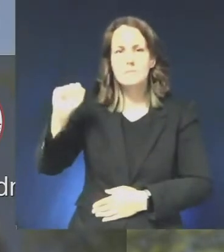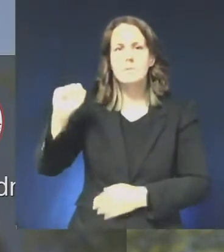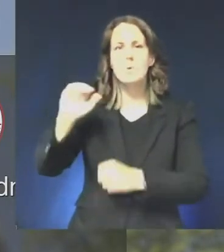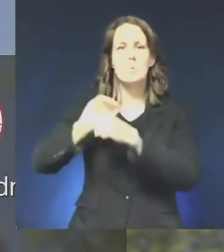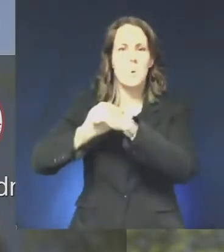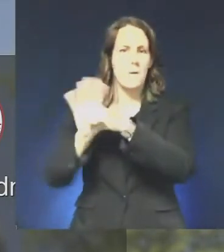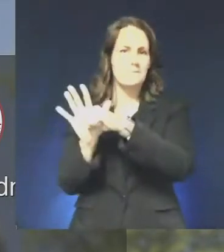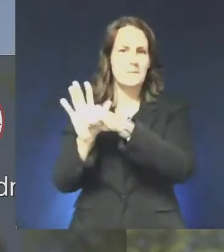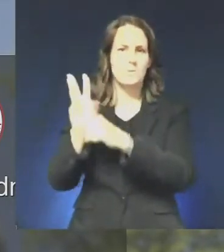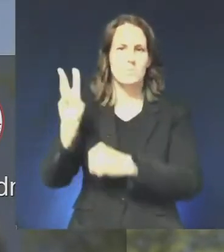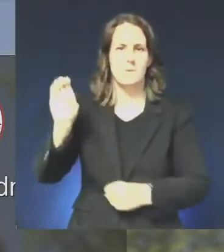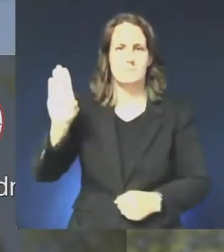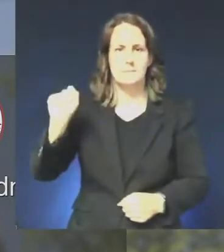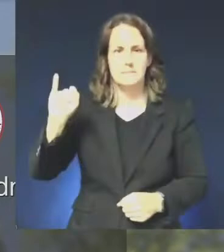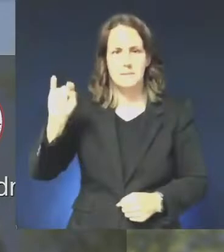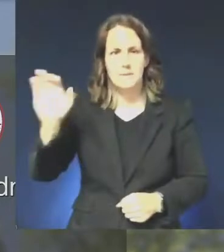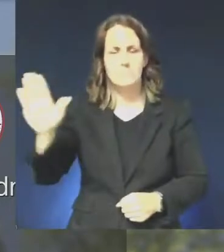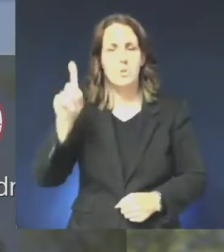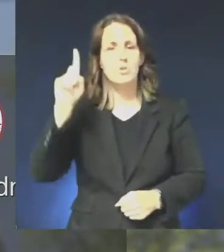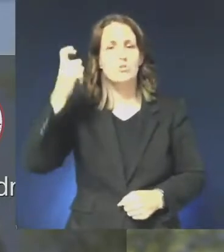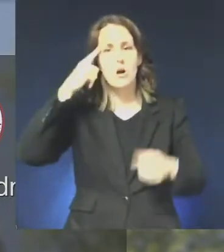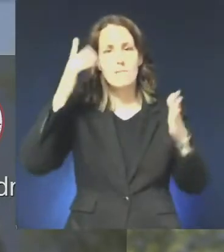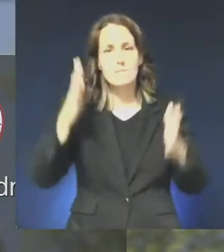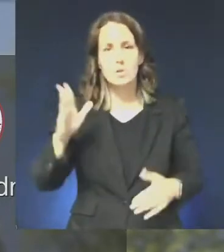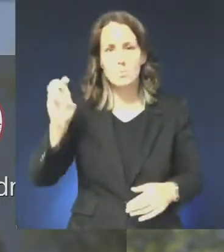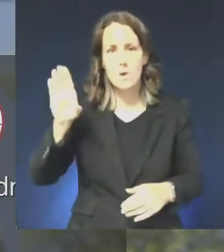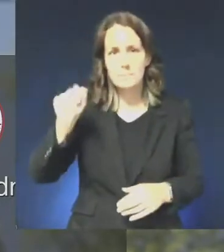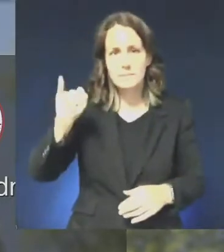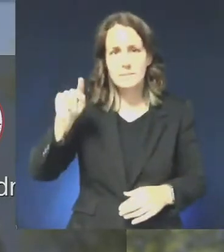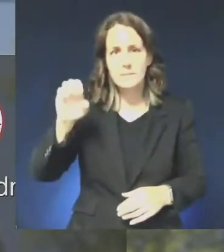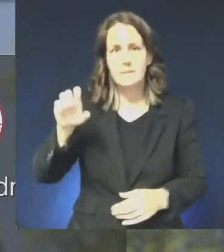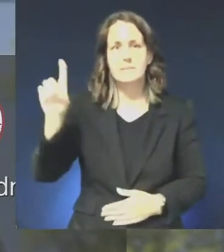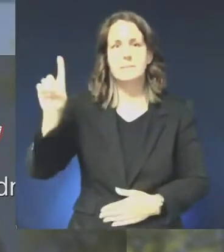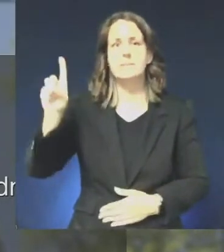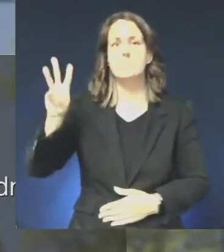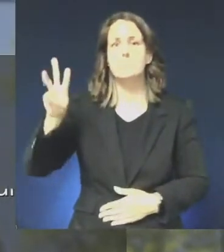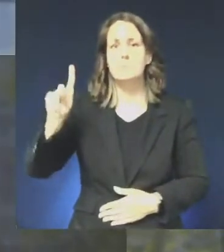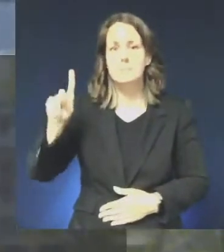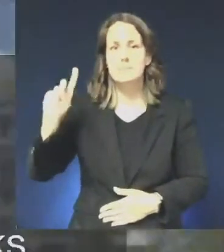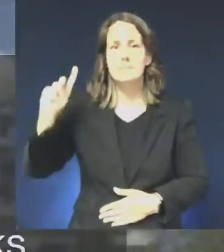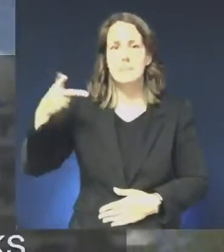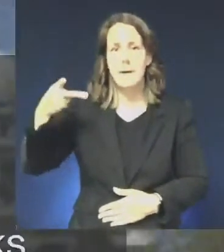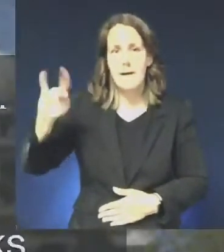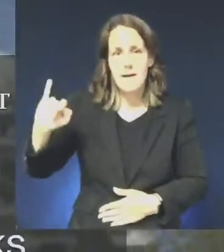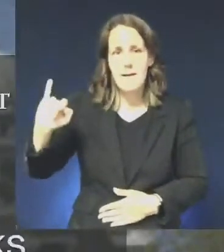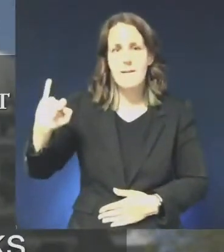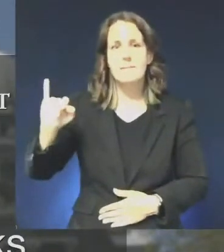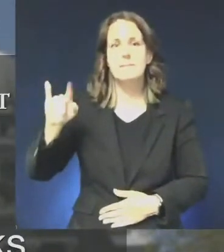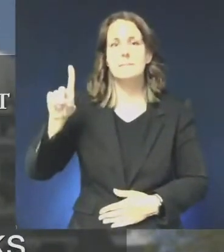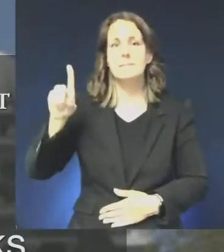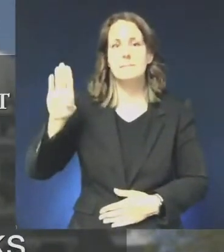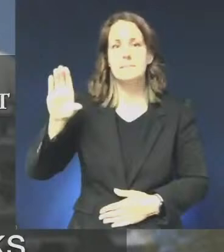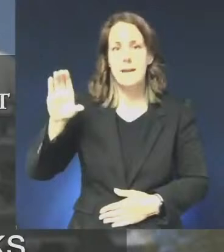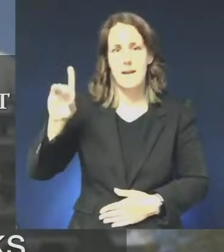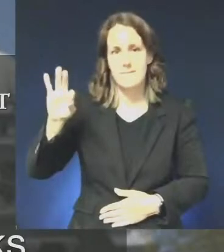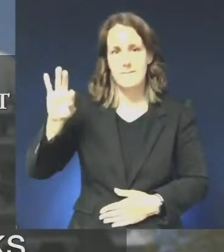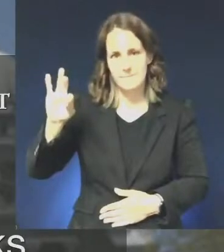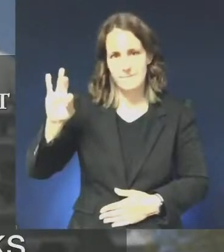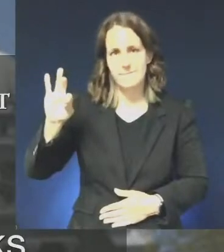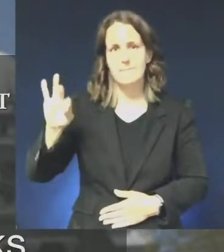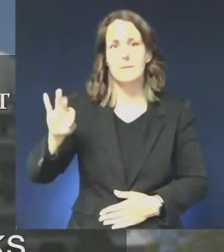Governor, the Department of Workforce Development, the Department of Public Instruction, the Department of Children and Families, and Wisconsin Emergency